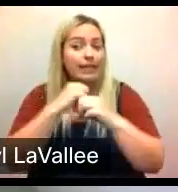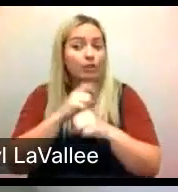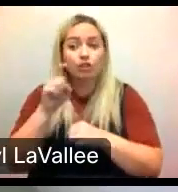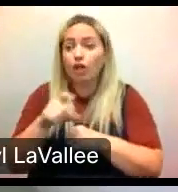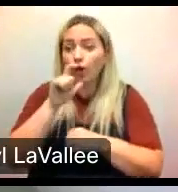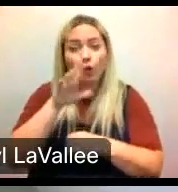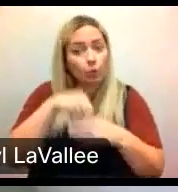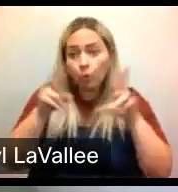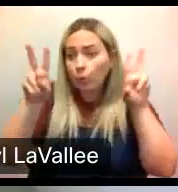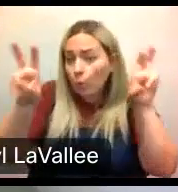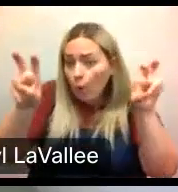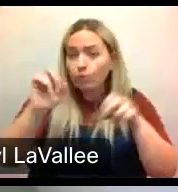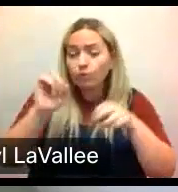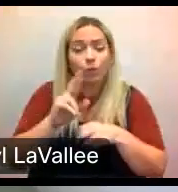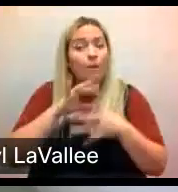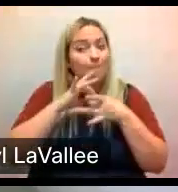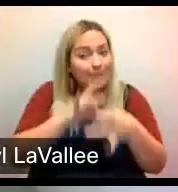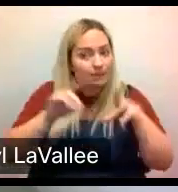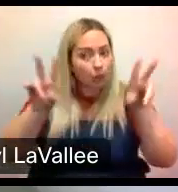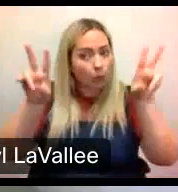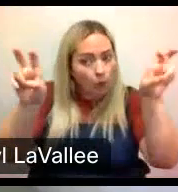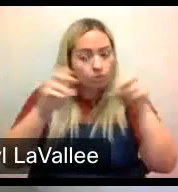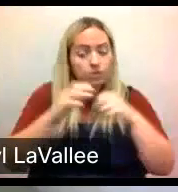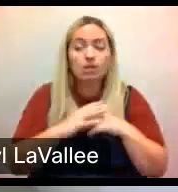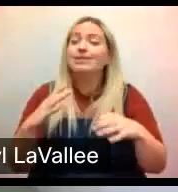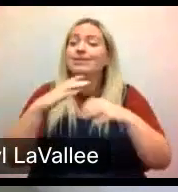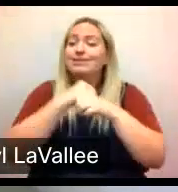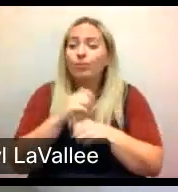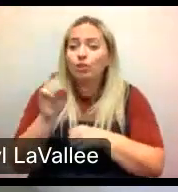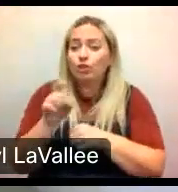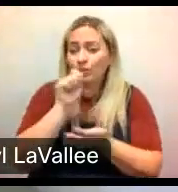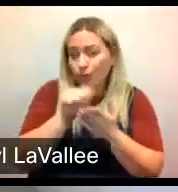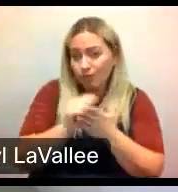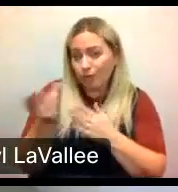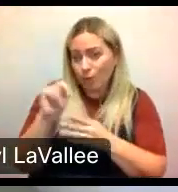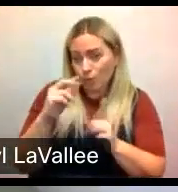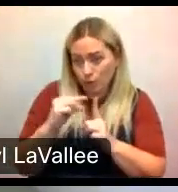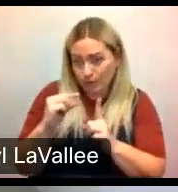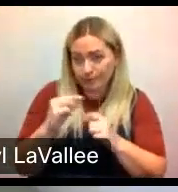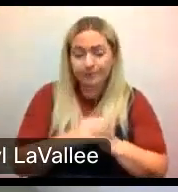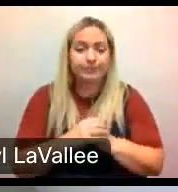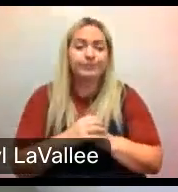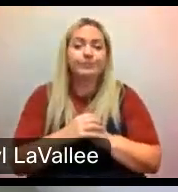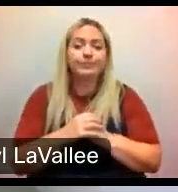include quotes or be based on quotes. A summary should be written in your own words.